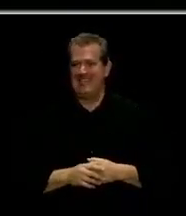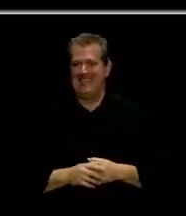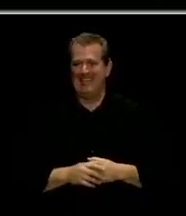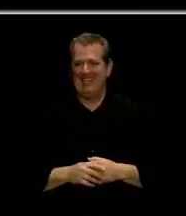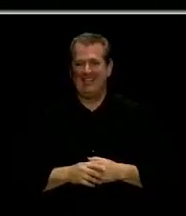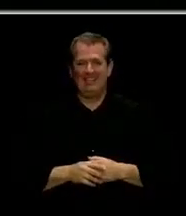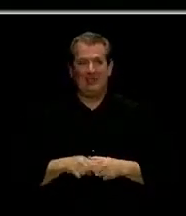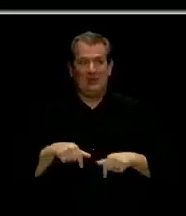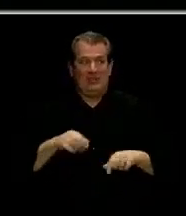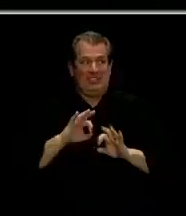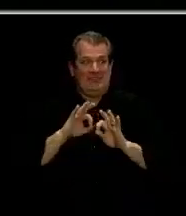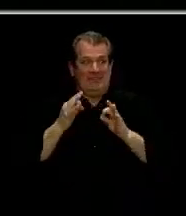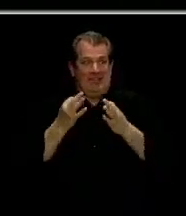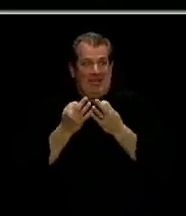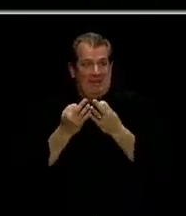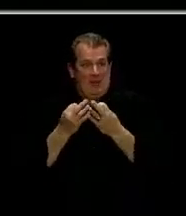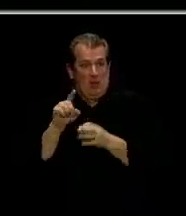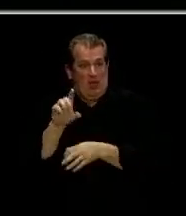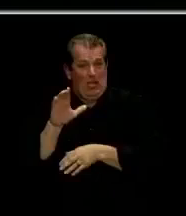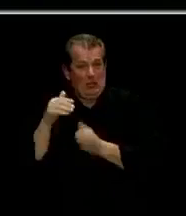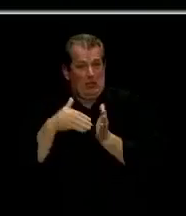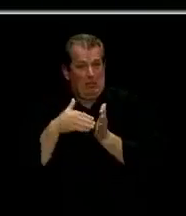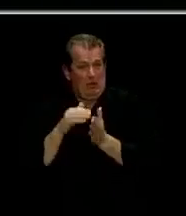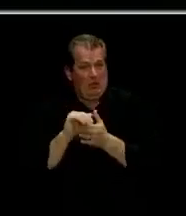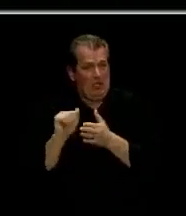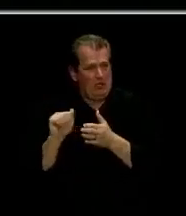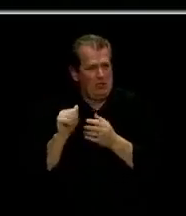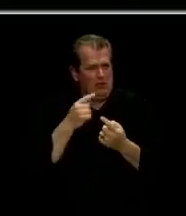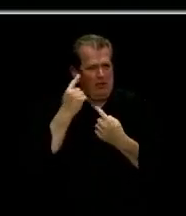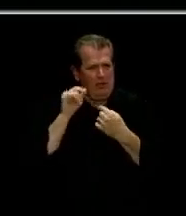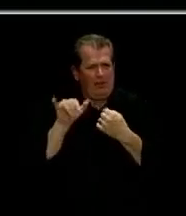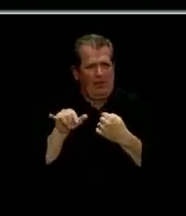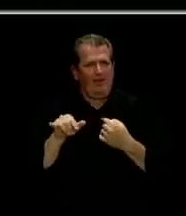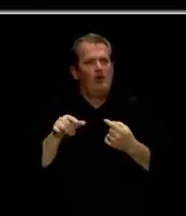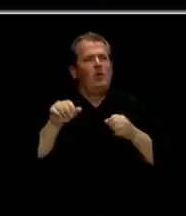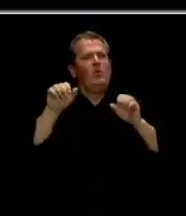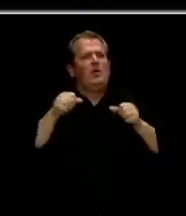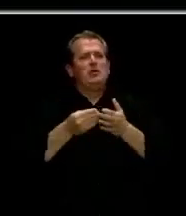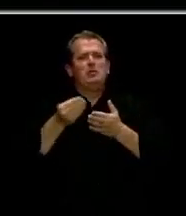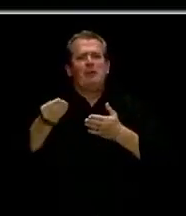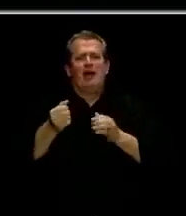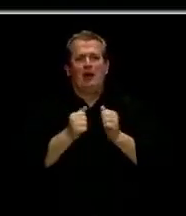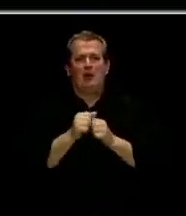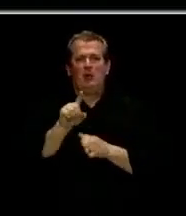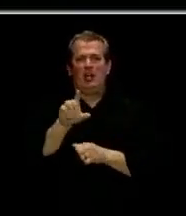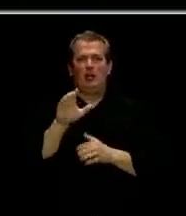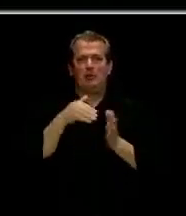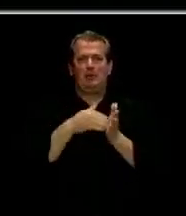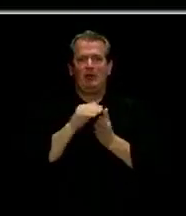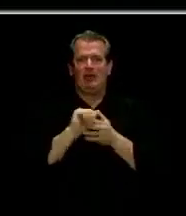So these families have put together $100 million. Think about what you can use to purchase with $100 million.